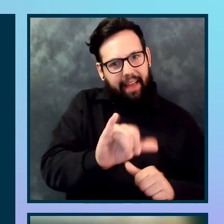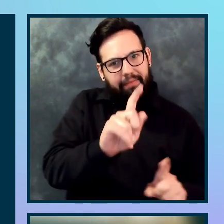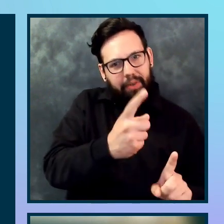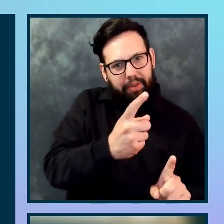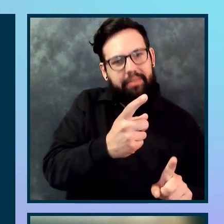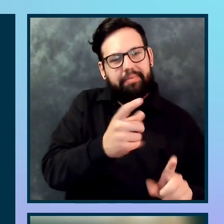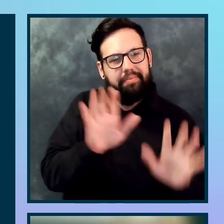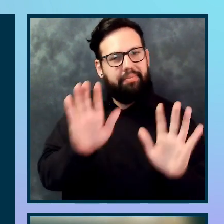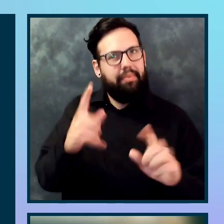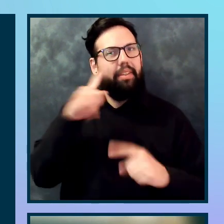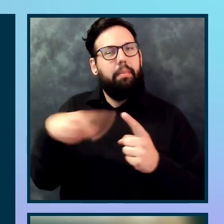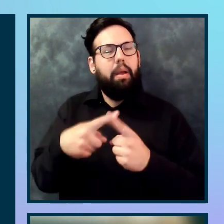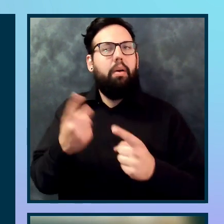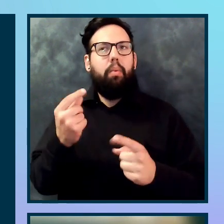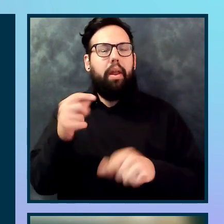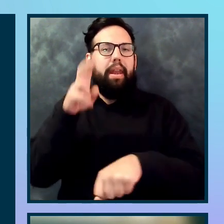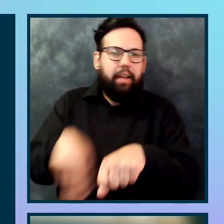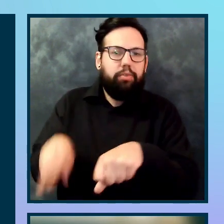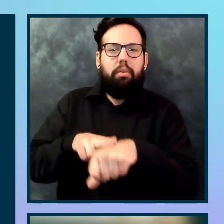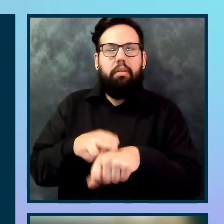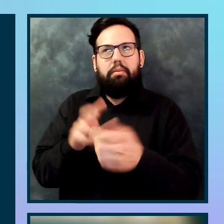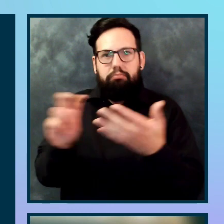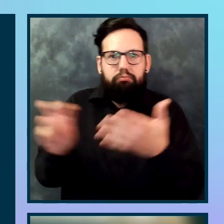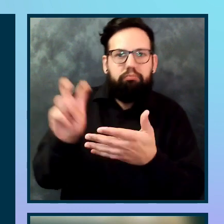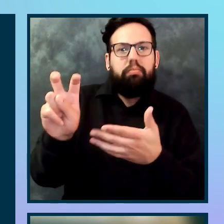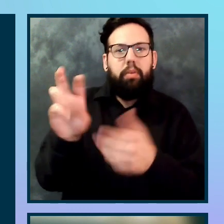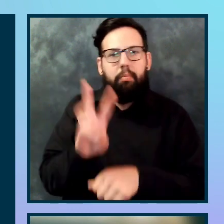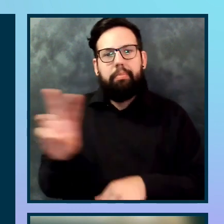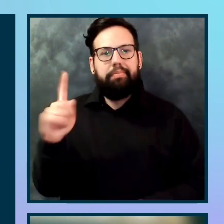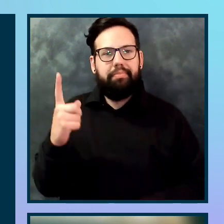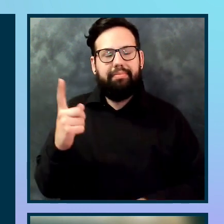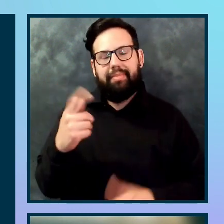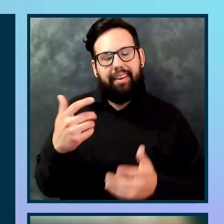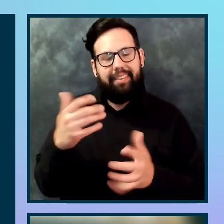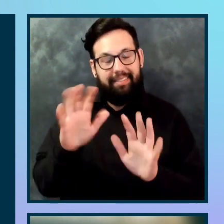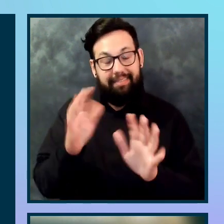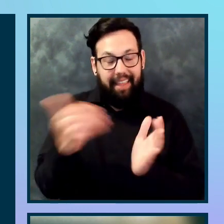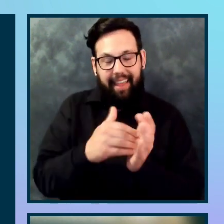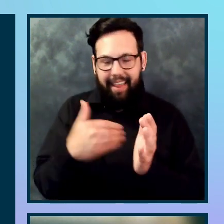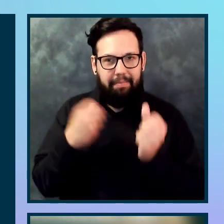navigation. Just, got a lot to say about that.